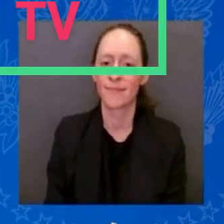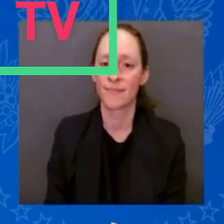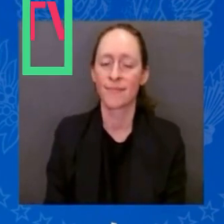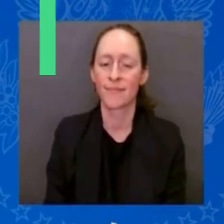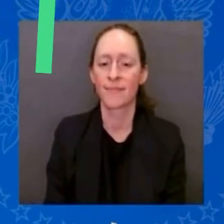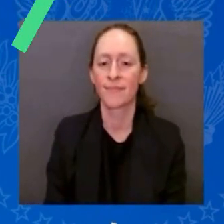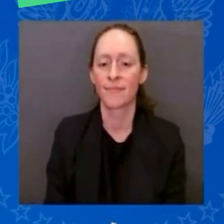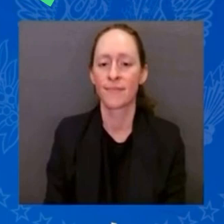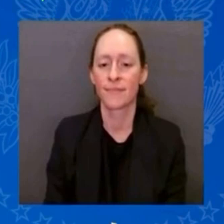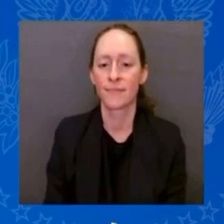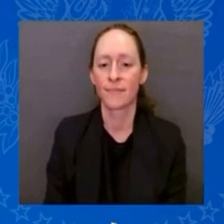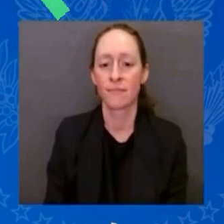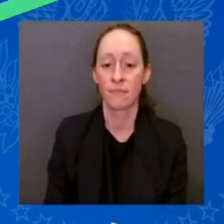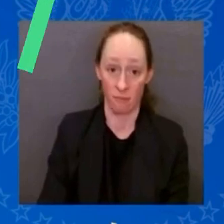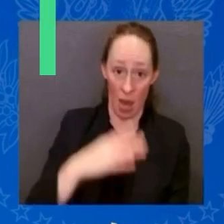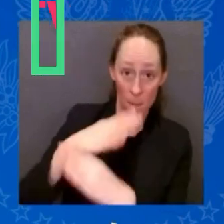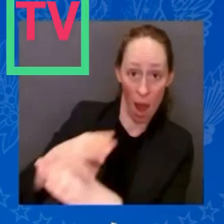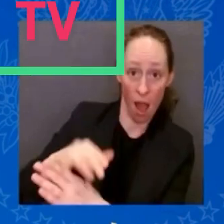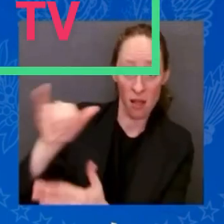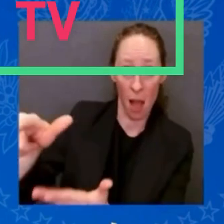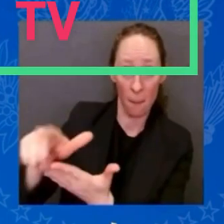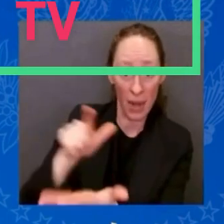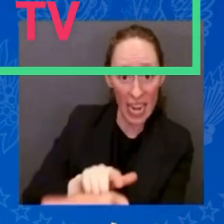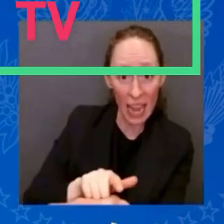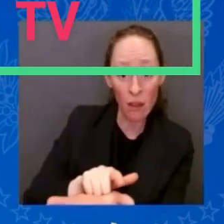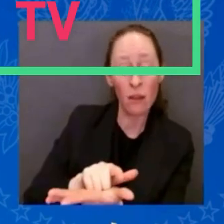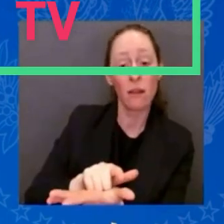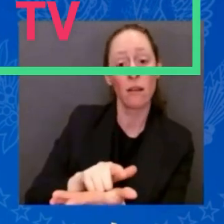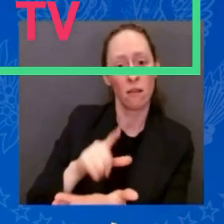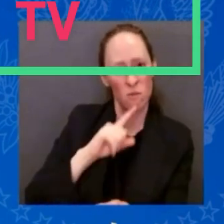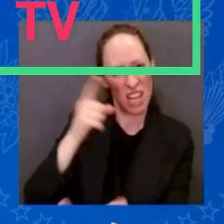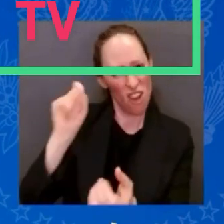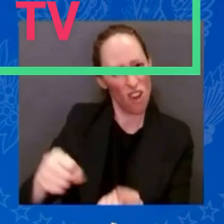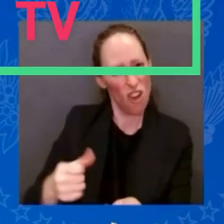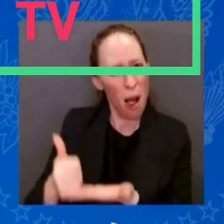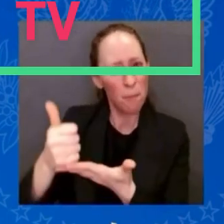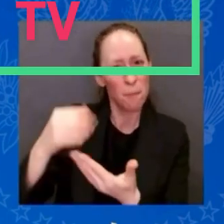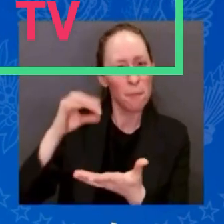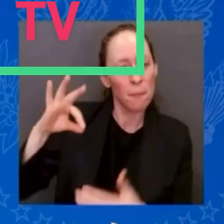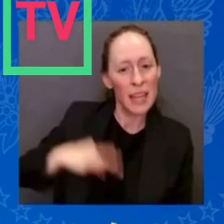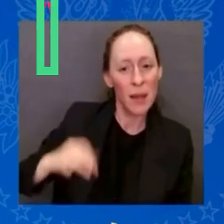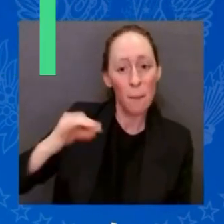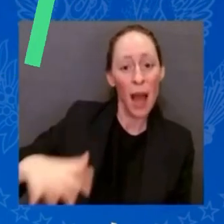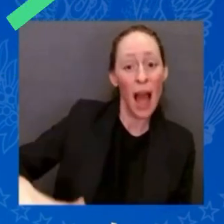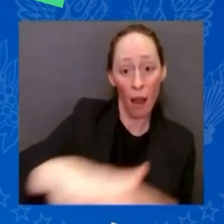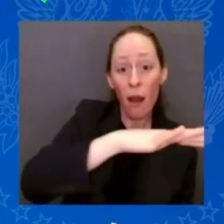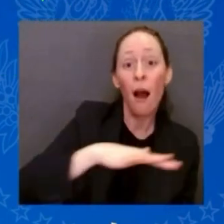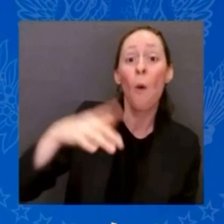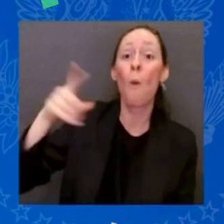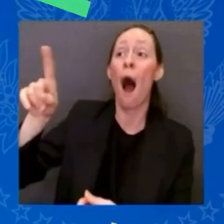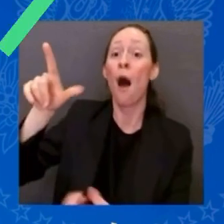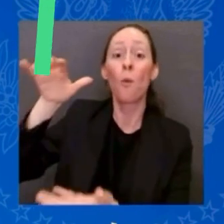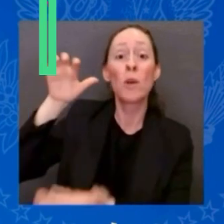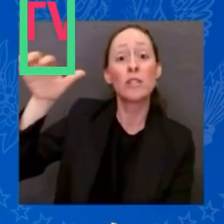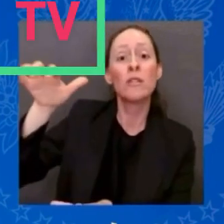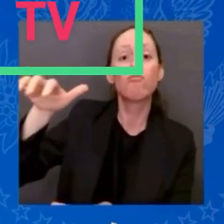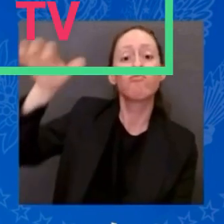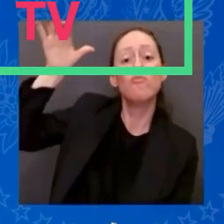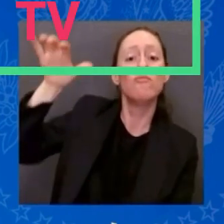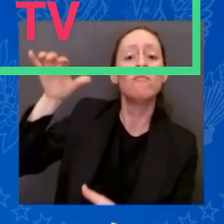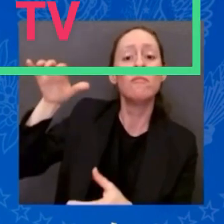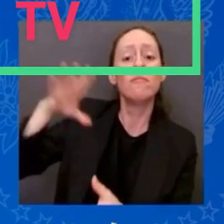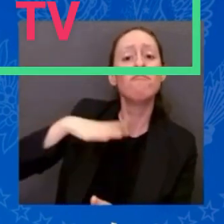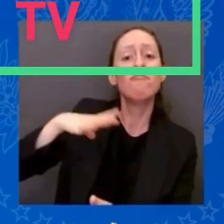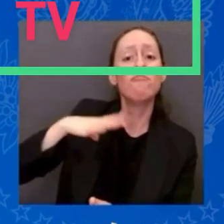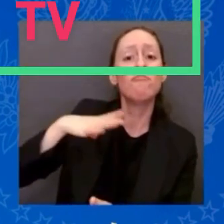of dollars in tax breaks and handouts to the wealthiest Americans. They still haven't given up on making permanent a